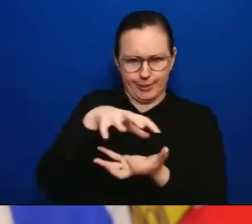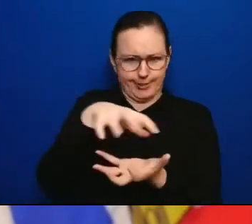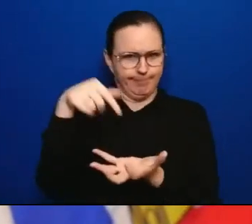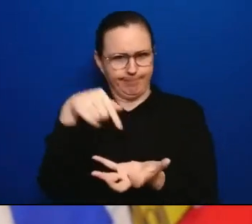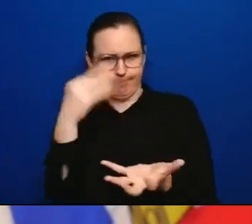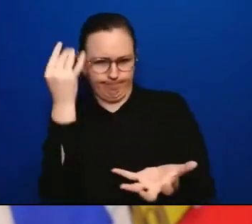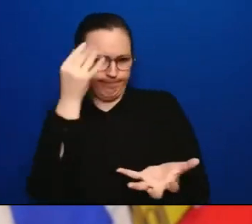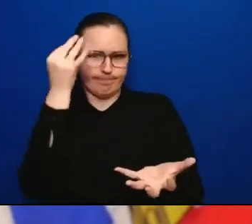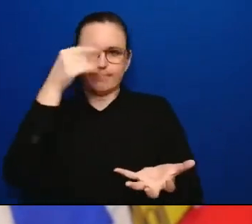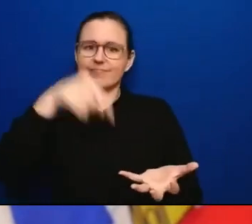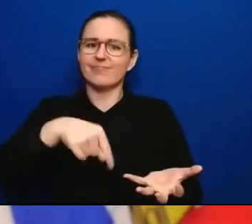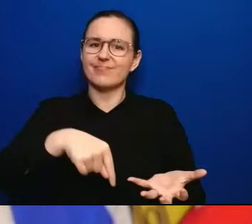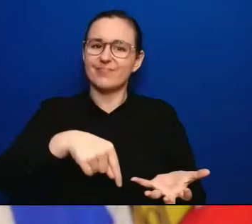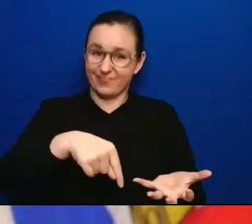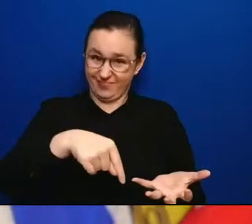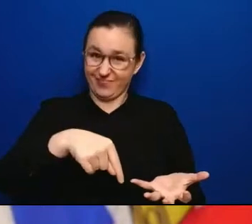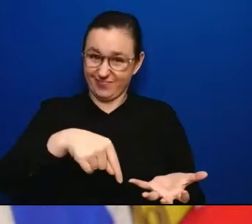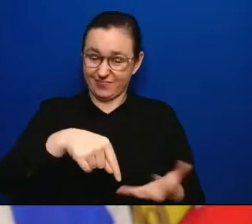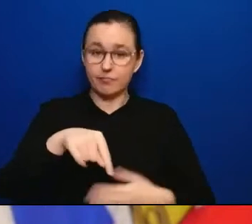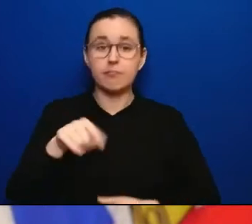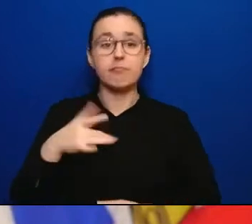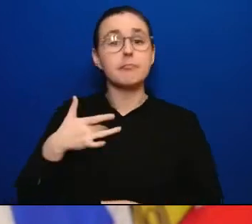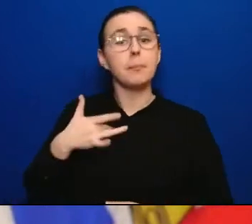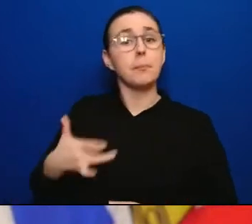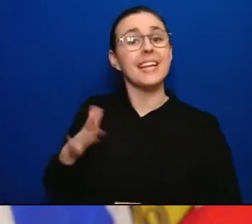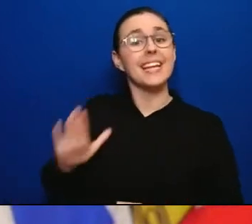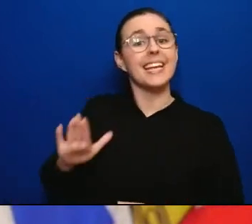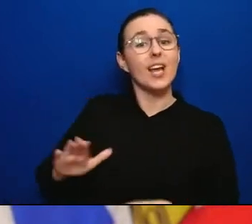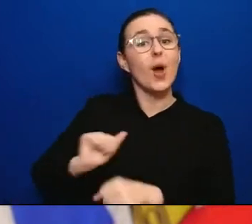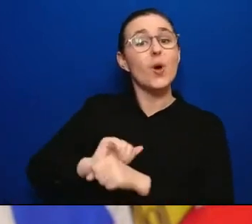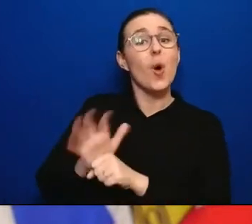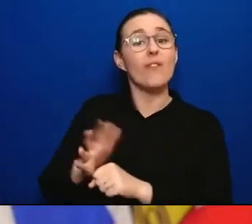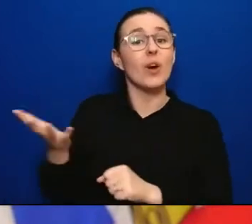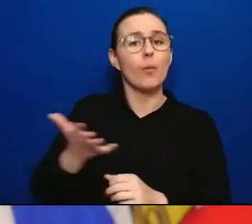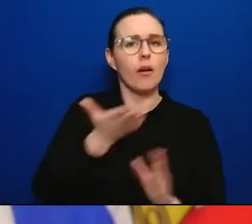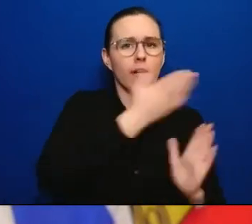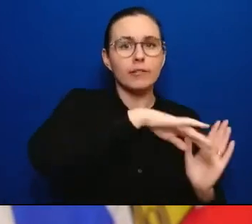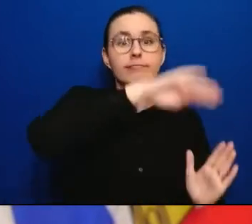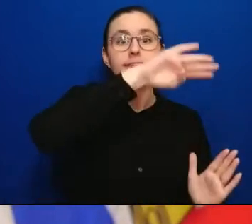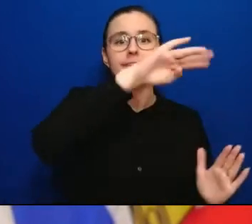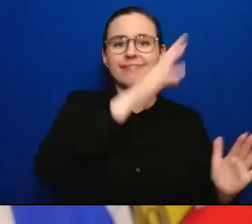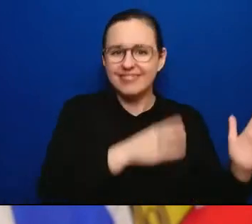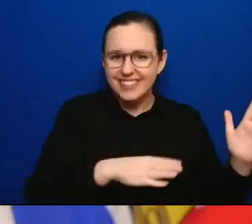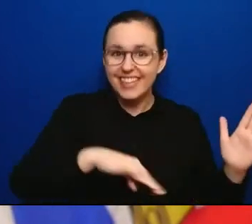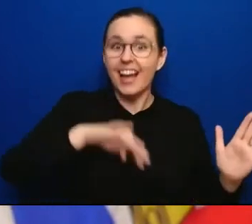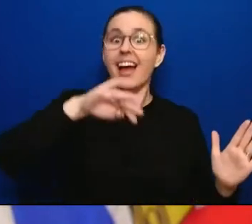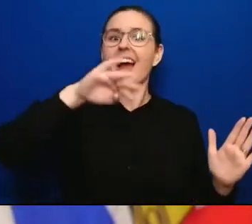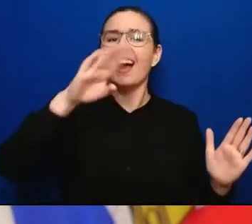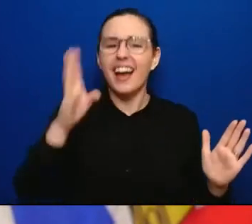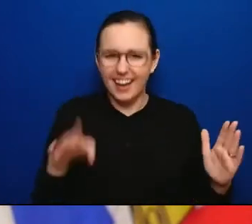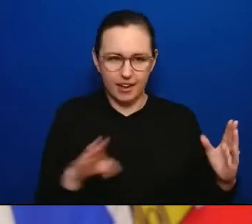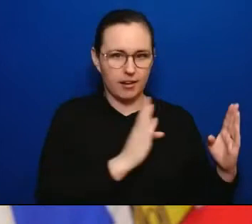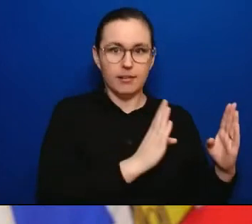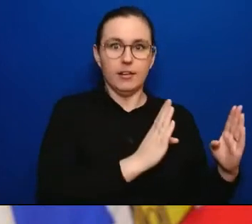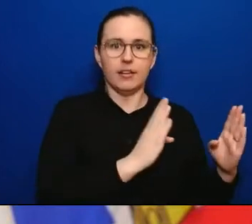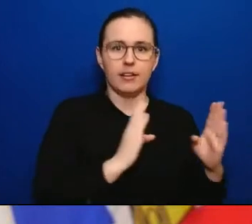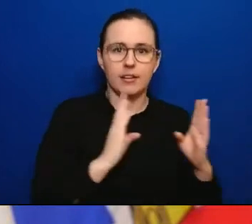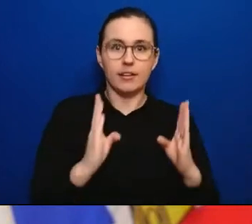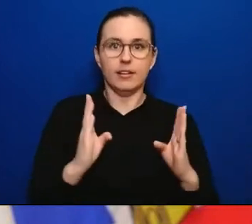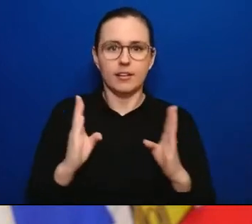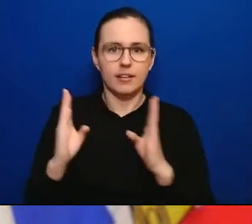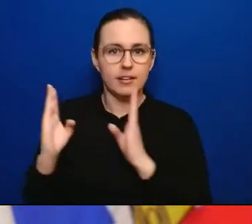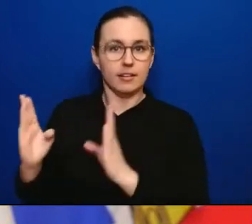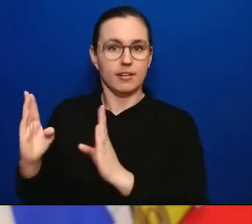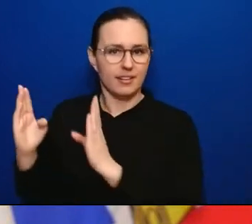there's a seasonality to coronavirus, at least in our hemisphere, in our country. And so we need to be able